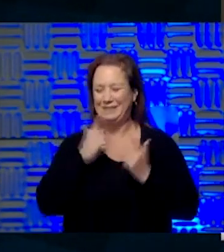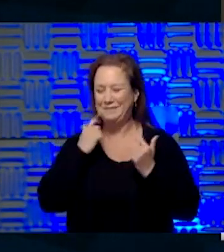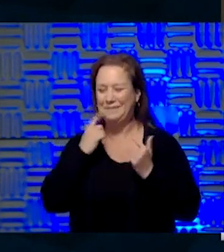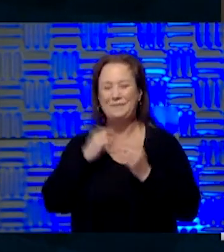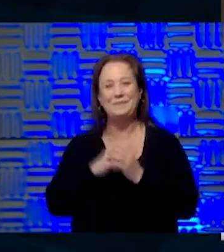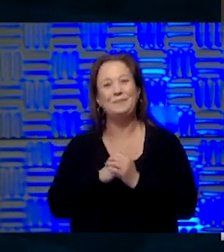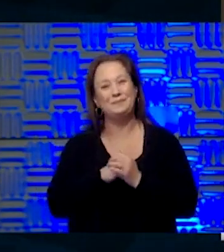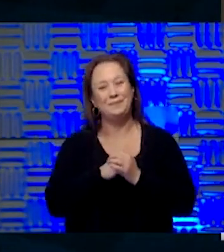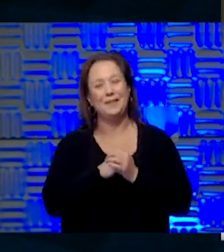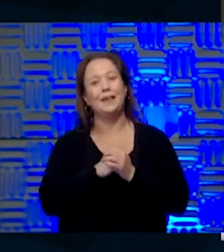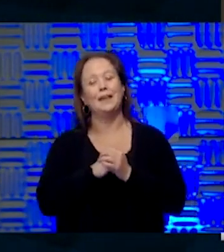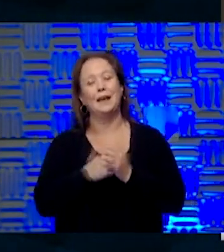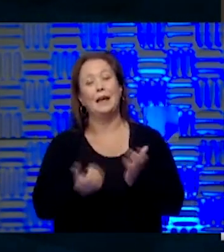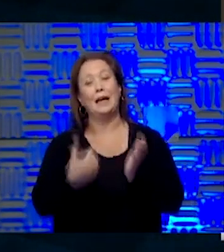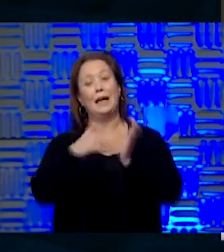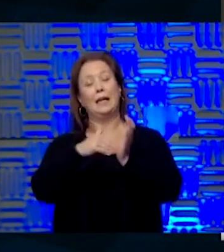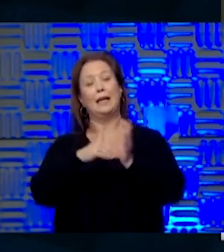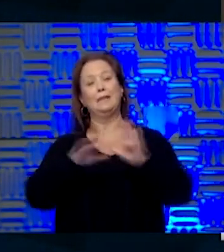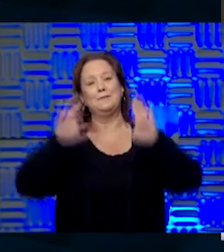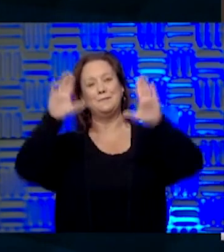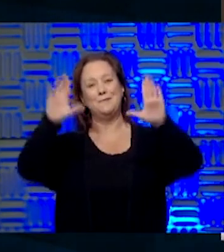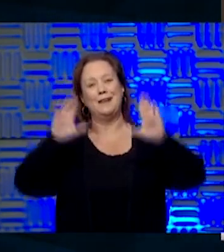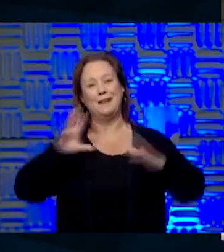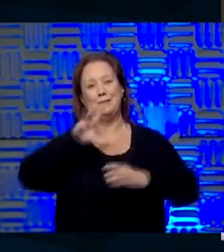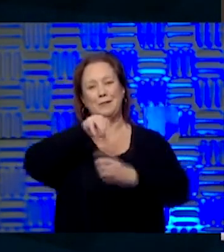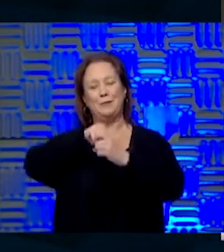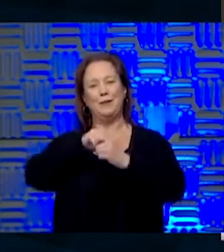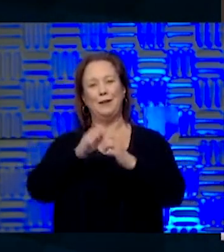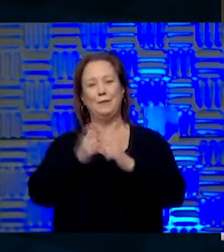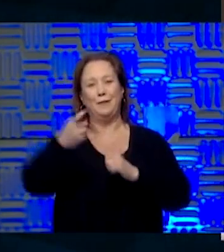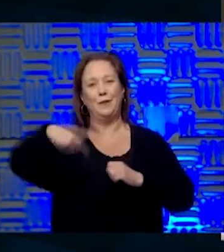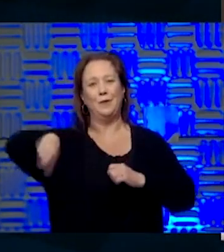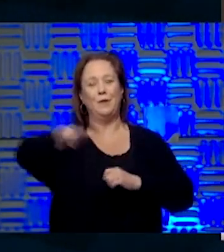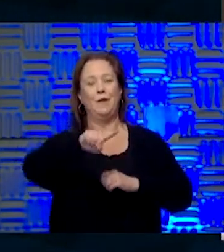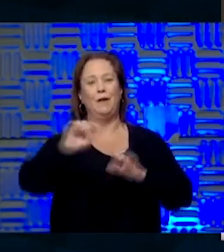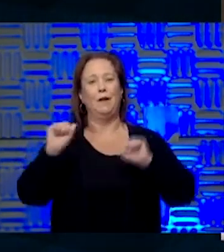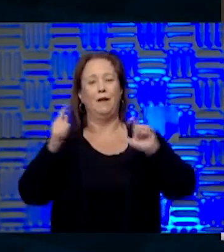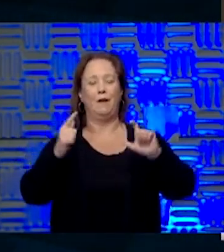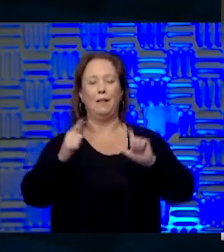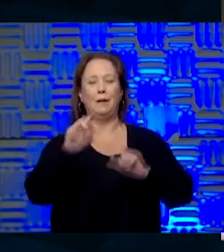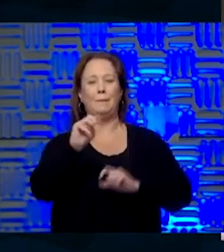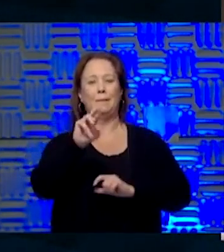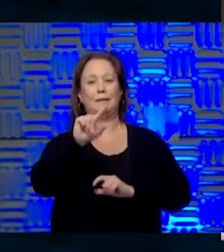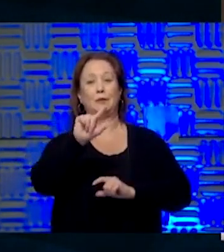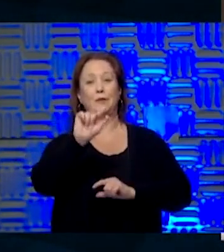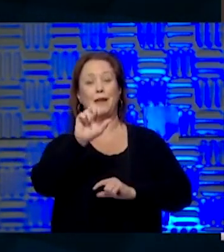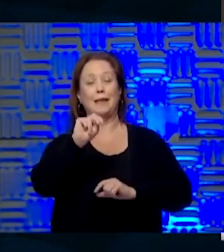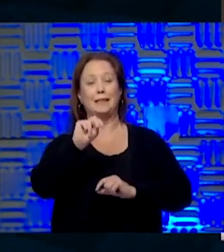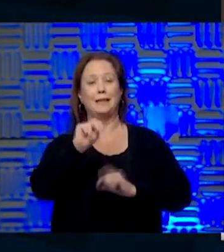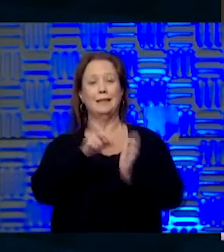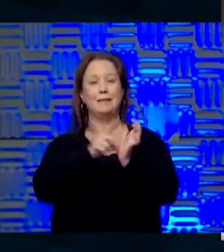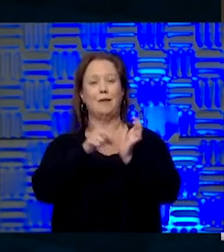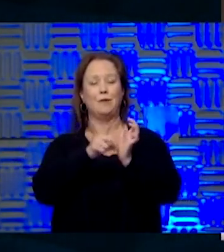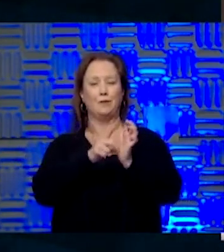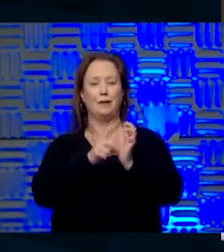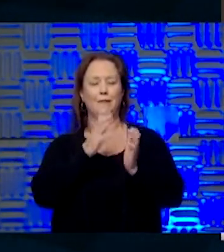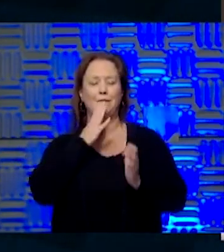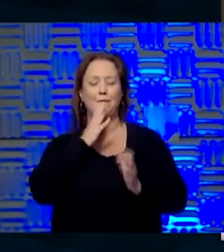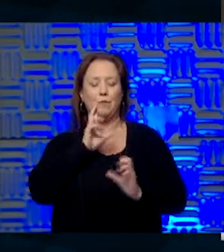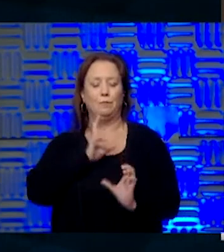Yeah, here we go again. Great to be with the doctors and with Mr. Gaston. Thank you very much for allowing me to join you on this Friday